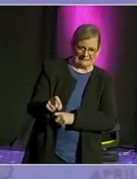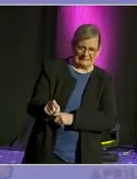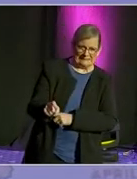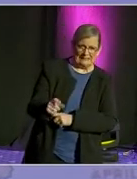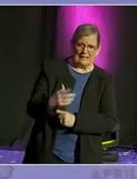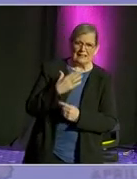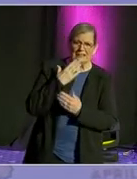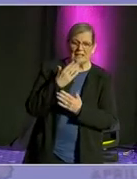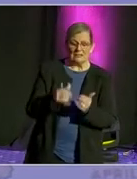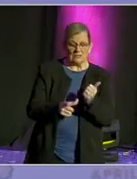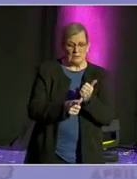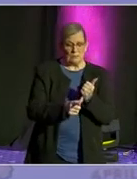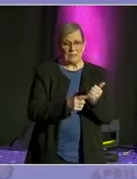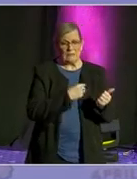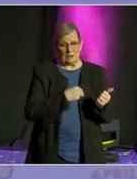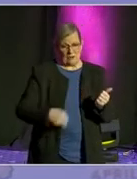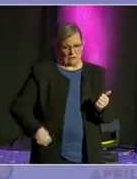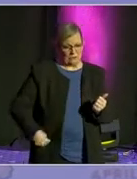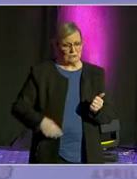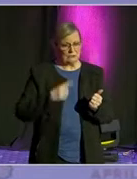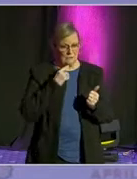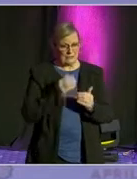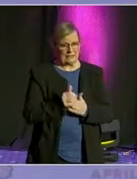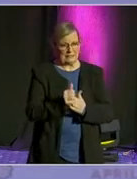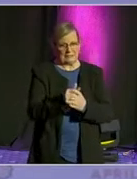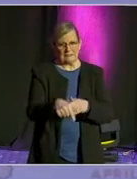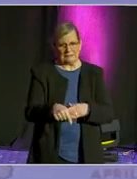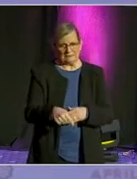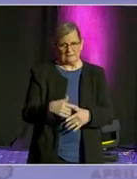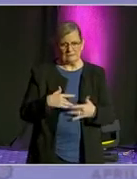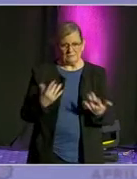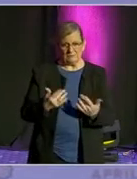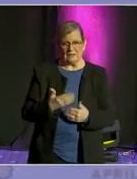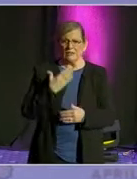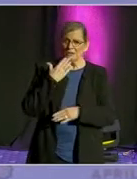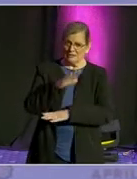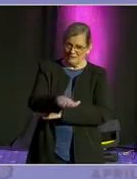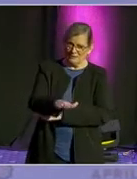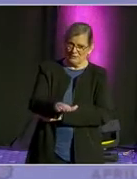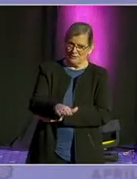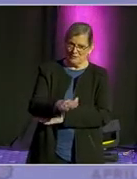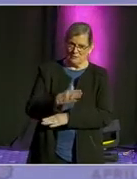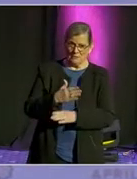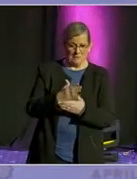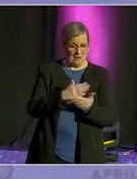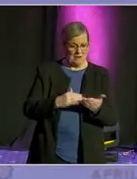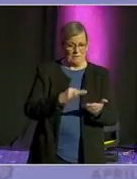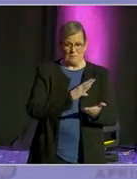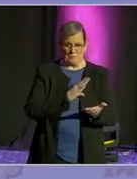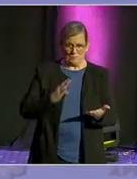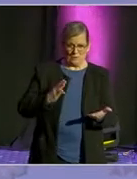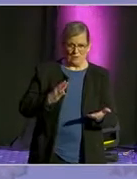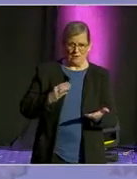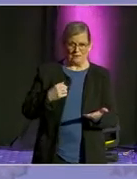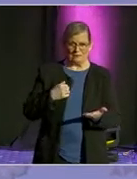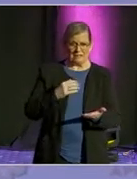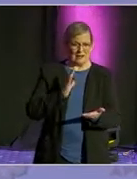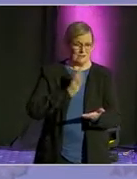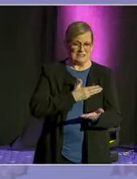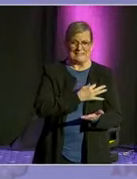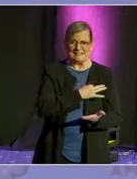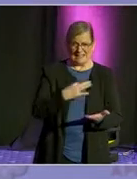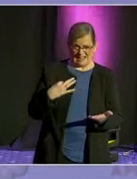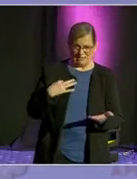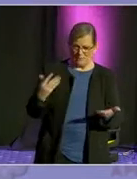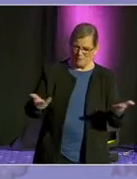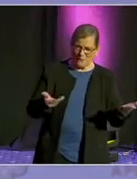his leadership as well. So good afternoon. On behalf of our Board of Directors and our staff, we want to welcome you, but